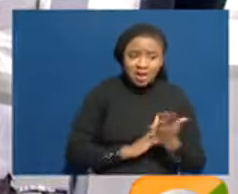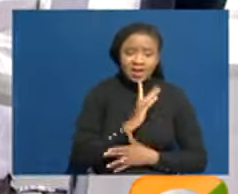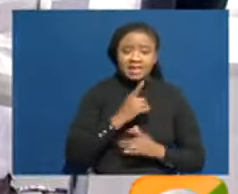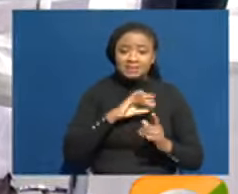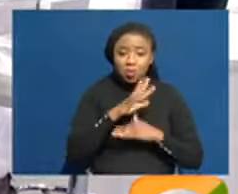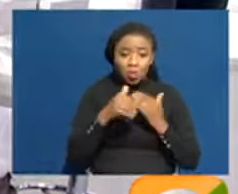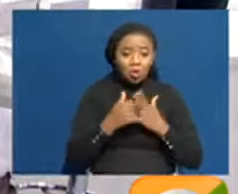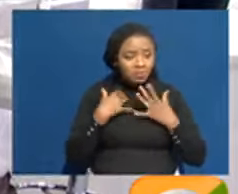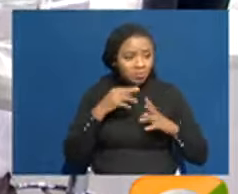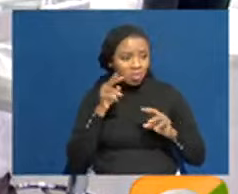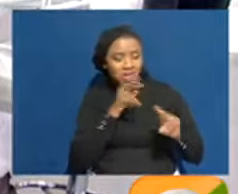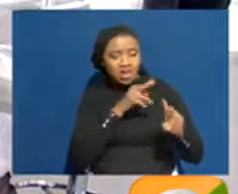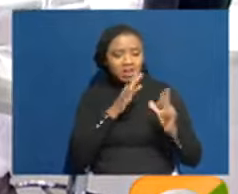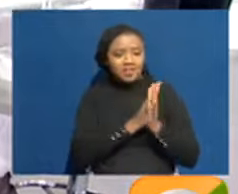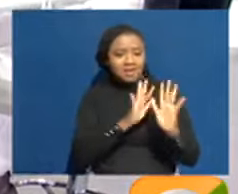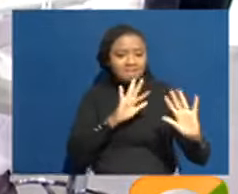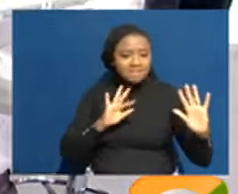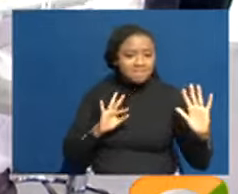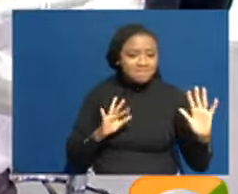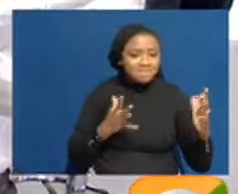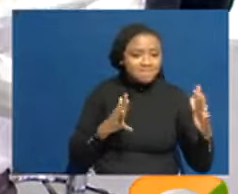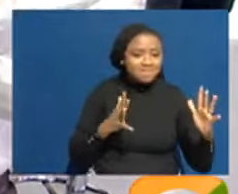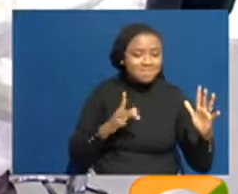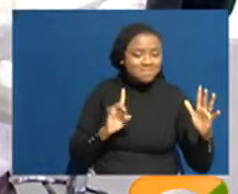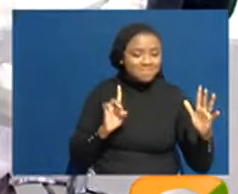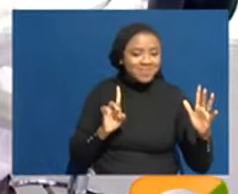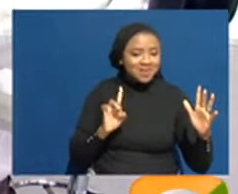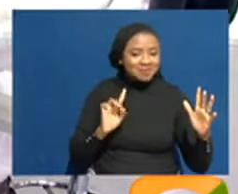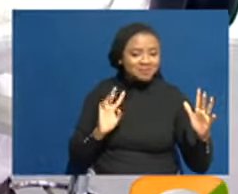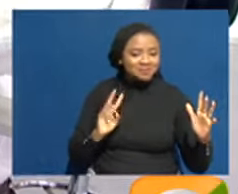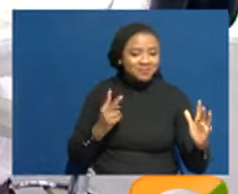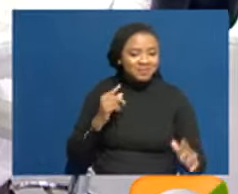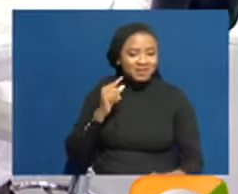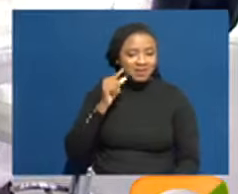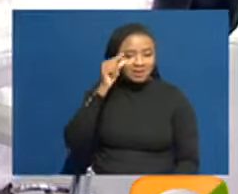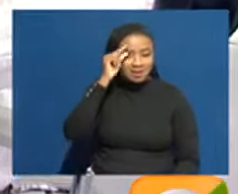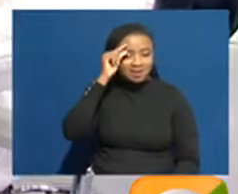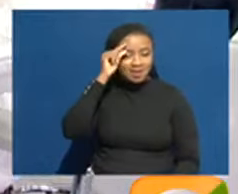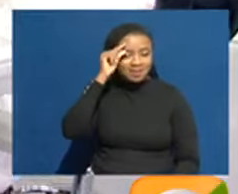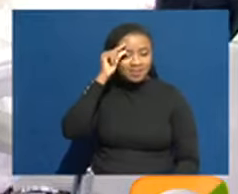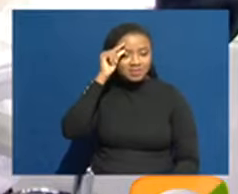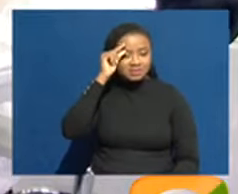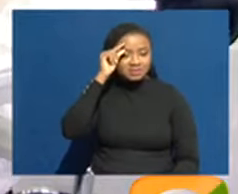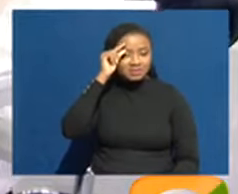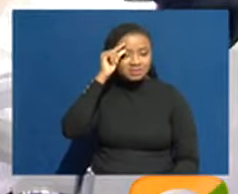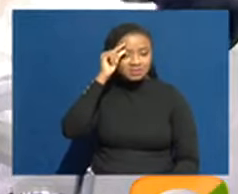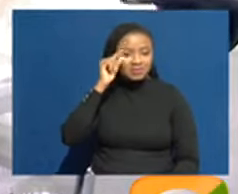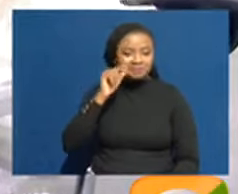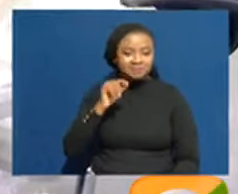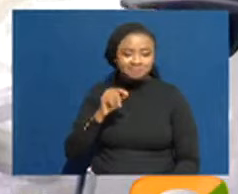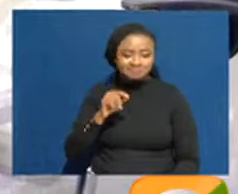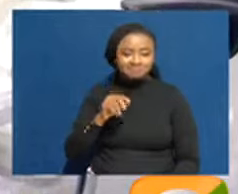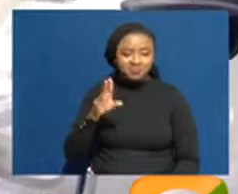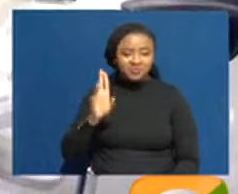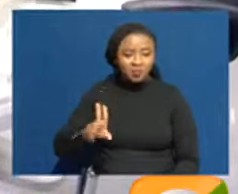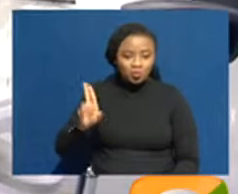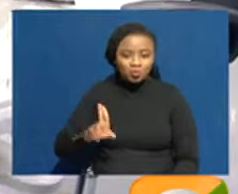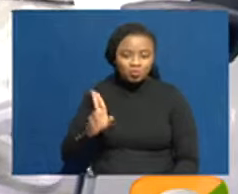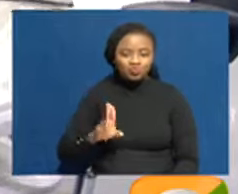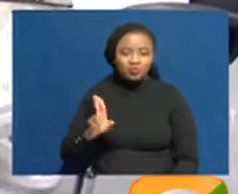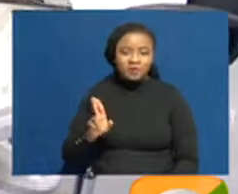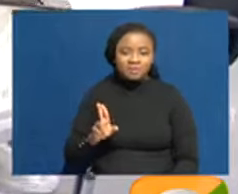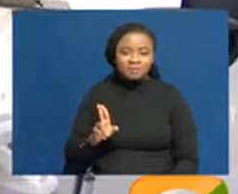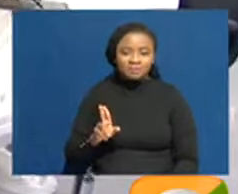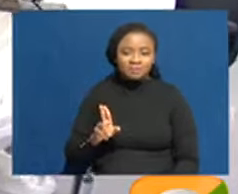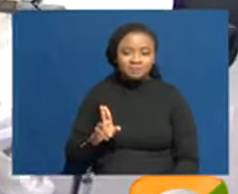all celebrated. But within the first administration or the second administration of President Kenyatta, for example, the second President